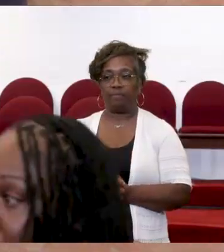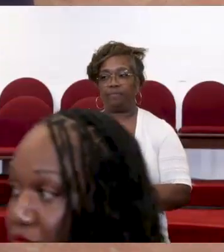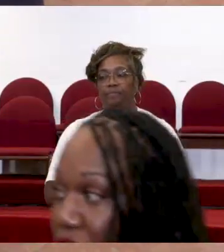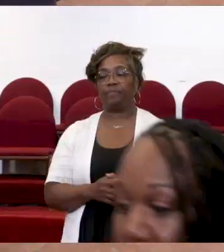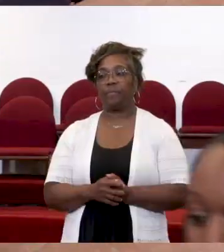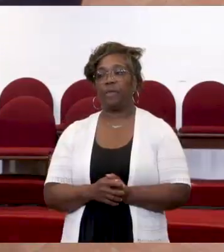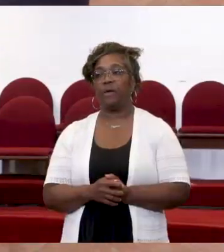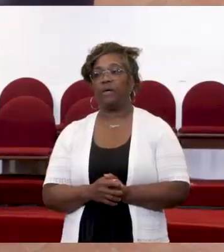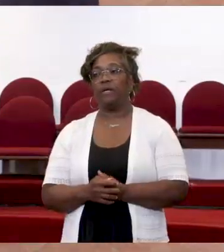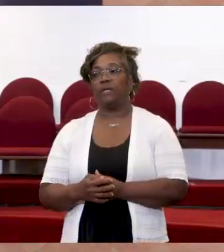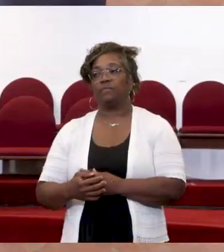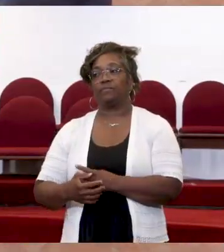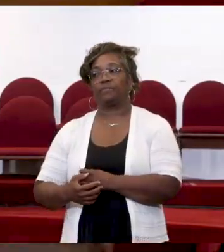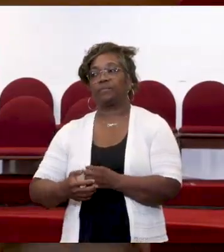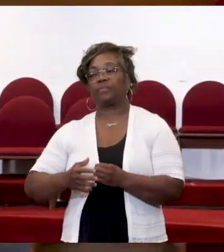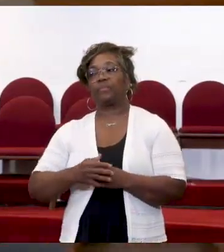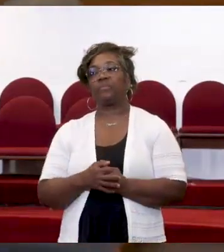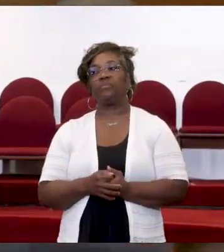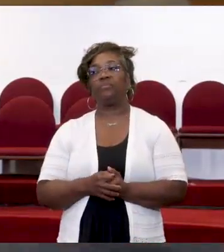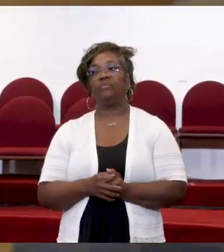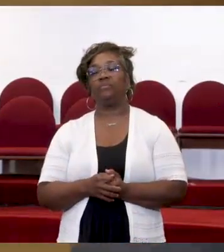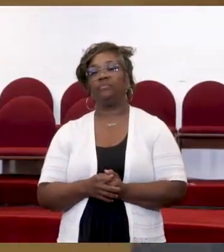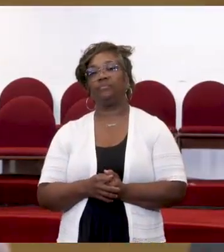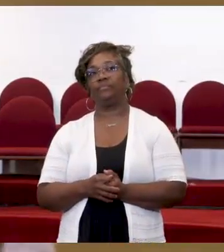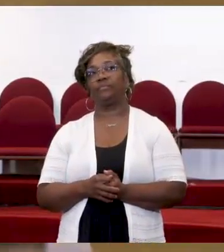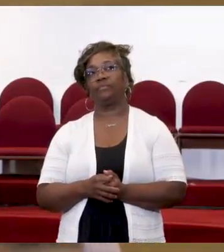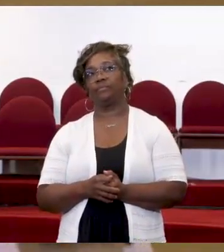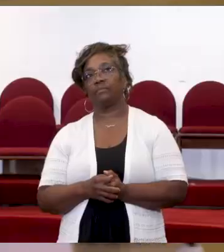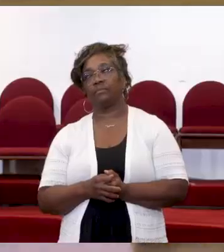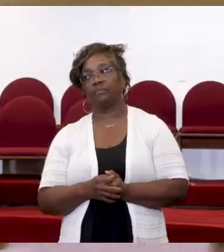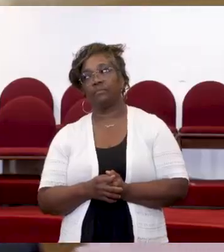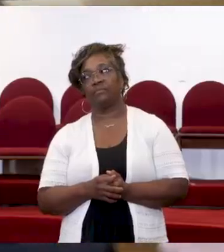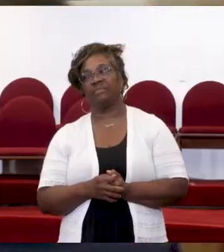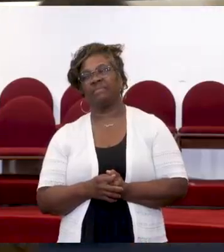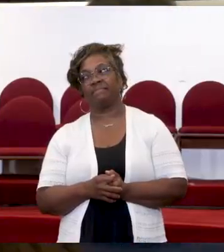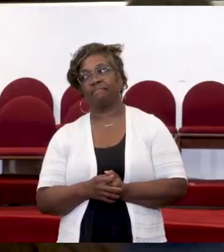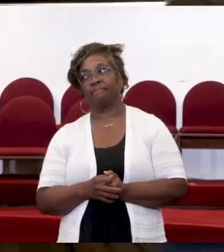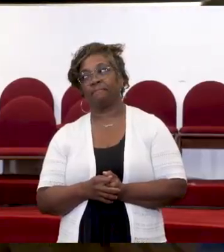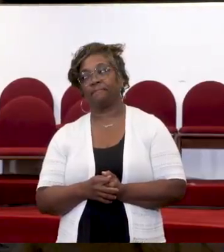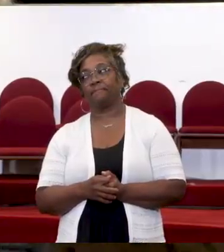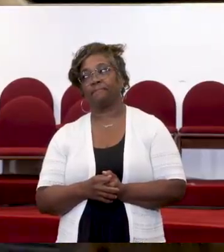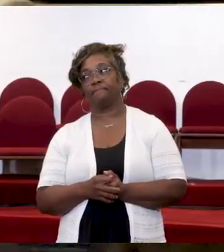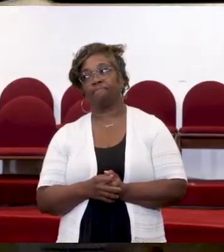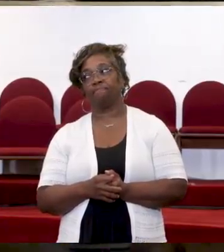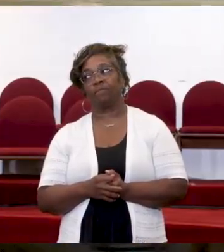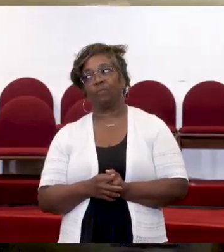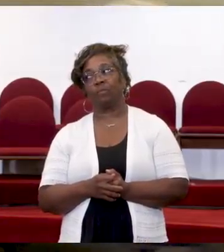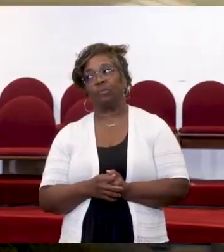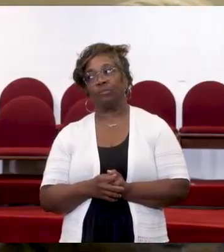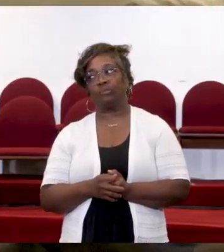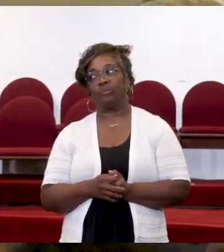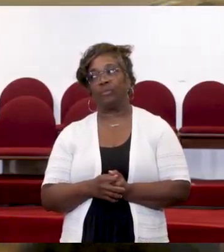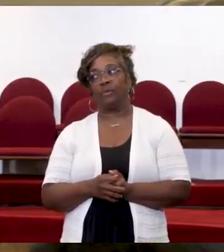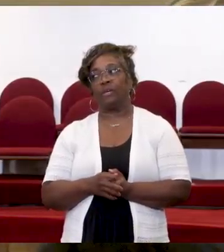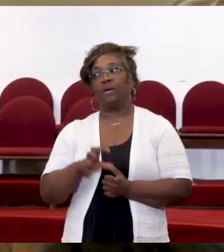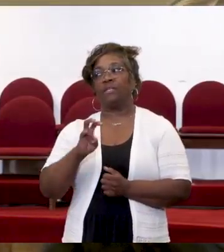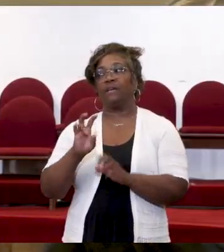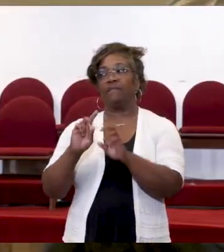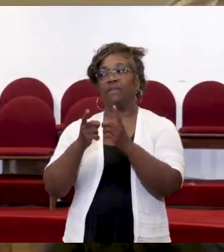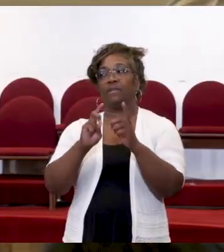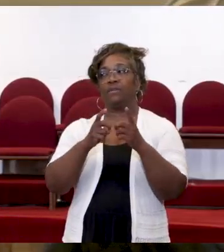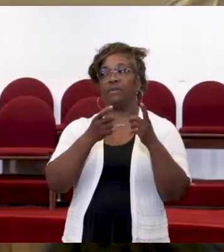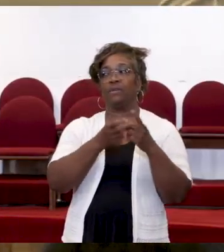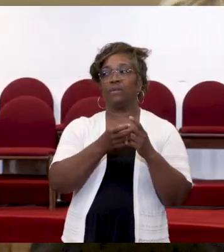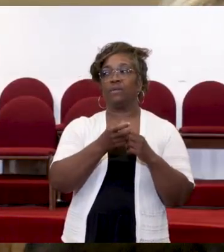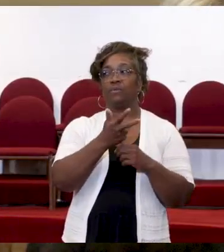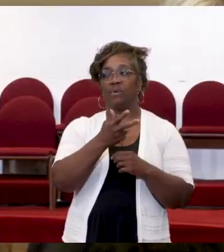We've had somewhere in the range of 20, 25 development corridors, but across 7 districts is probably 3 or 4